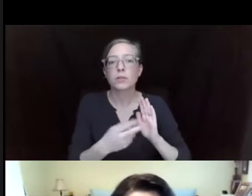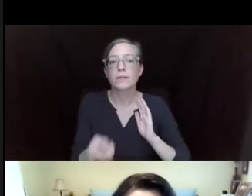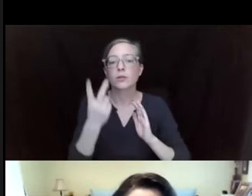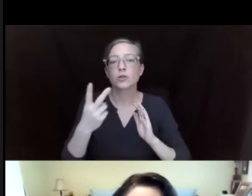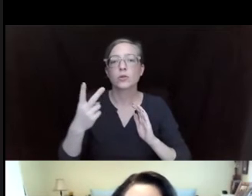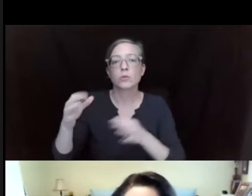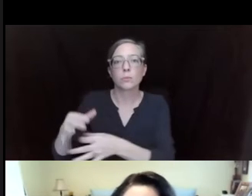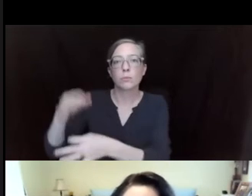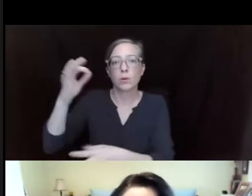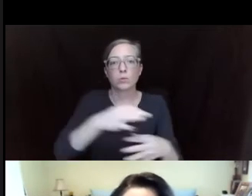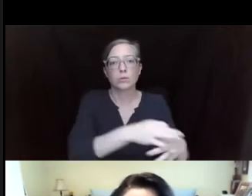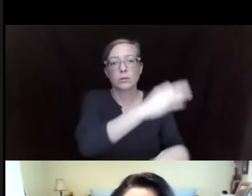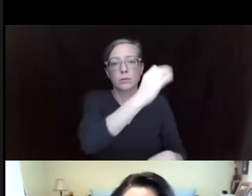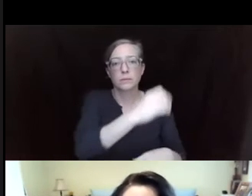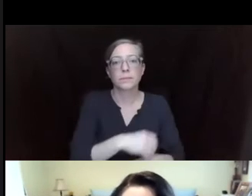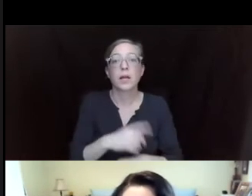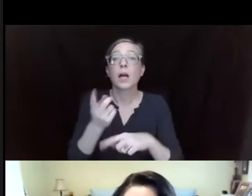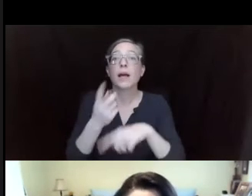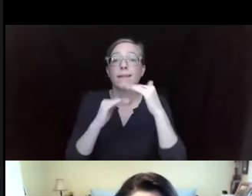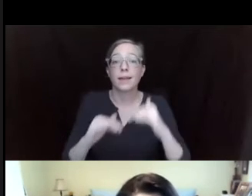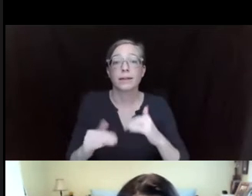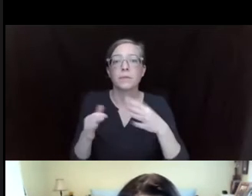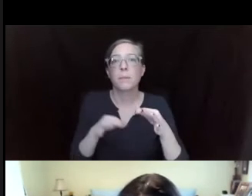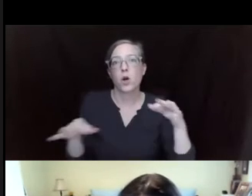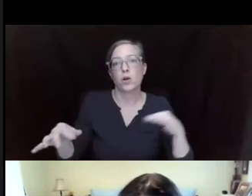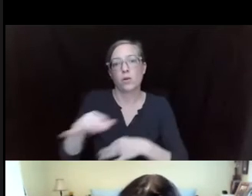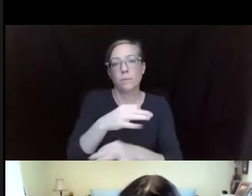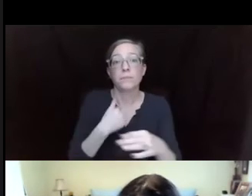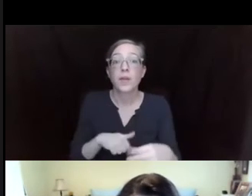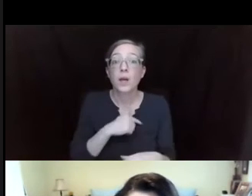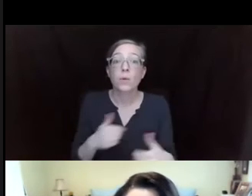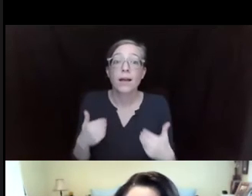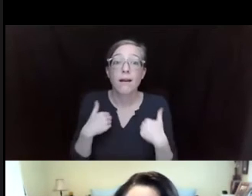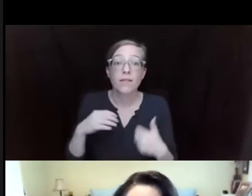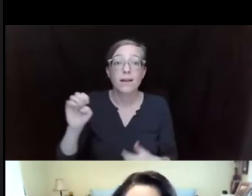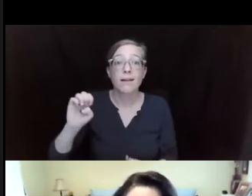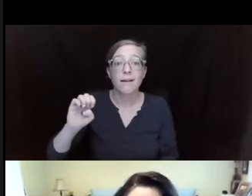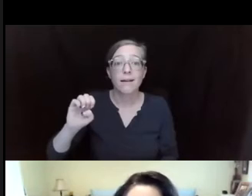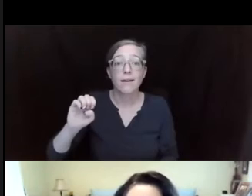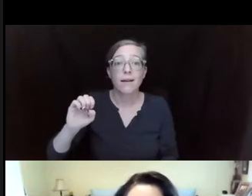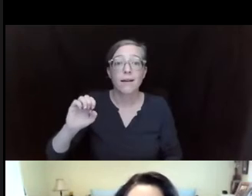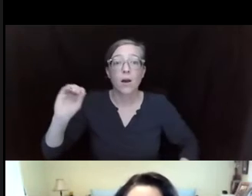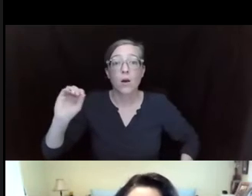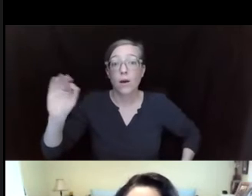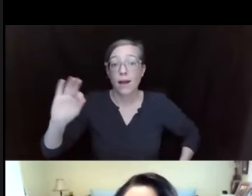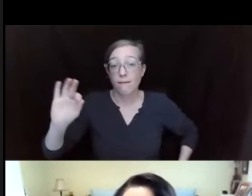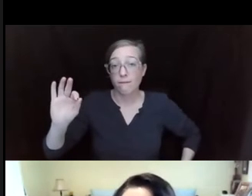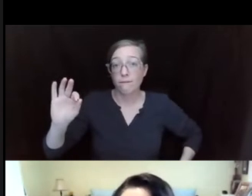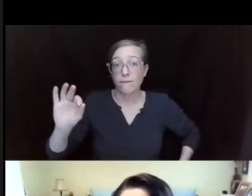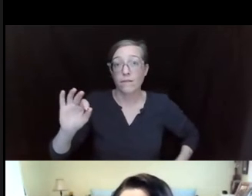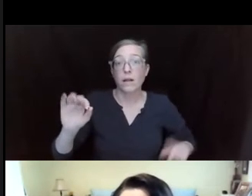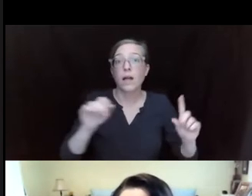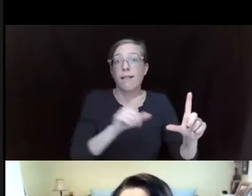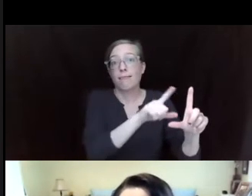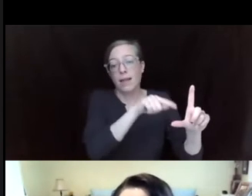a particle. We have electrosmotic flow that is going from left to right. Why? Remember that